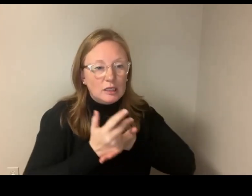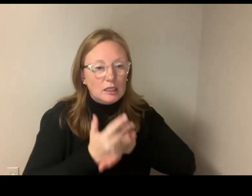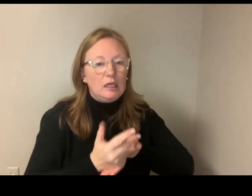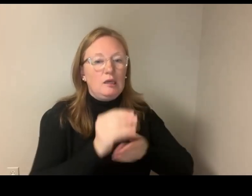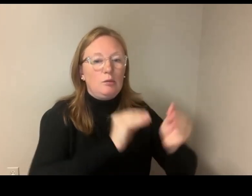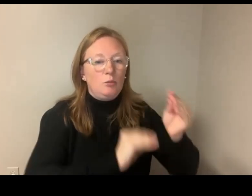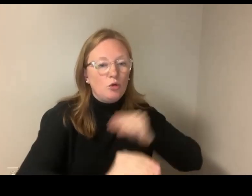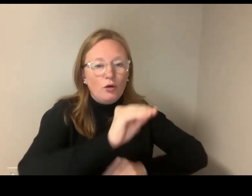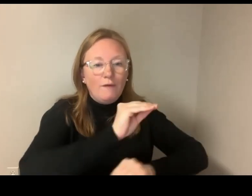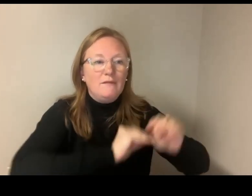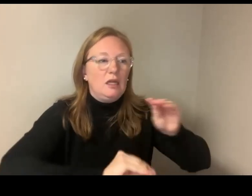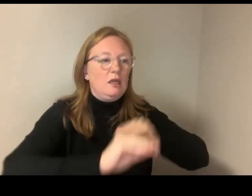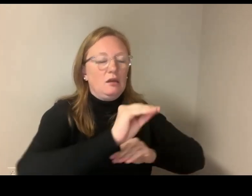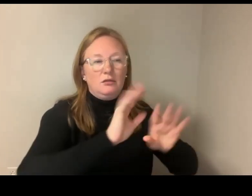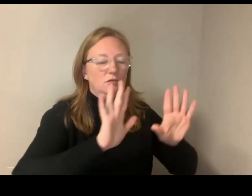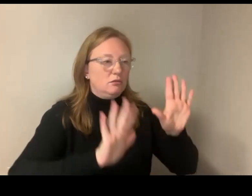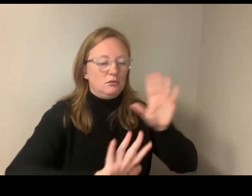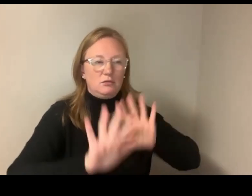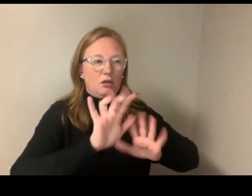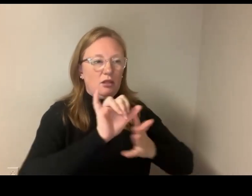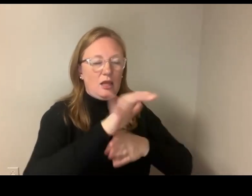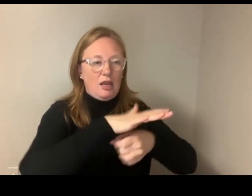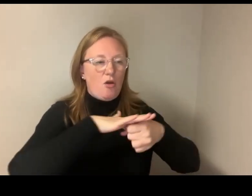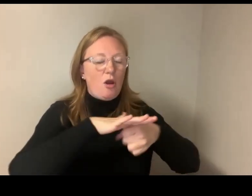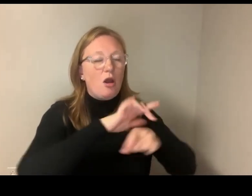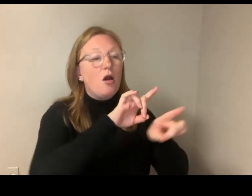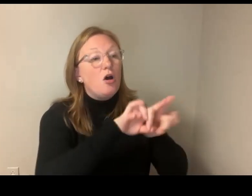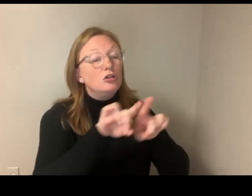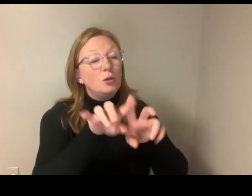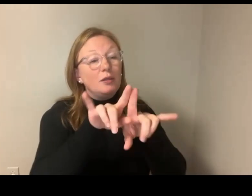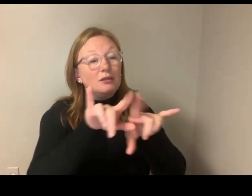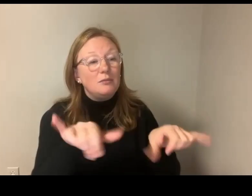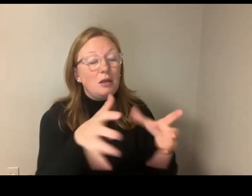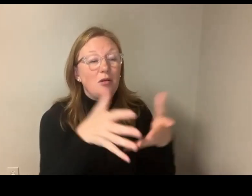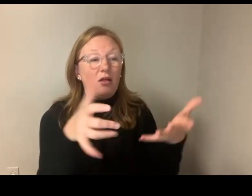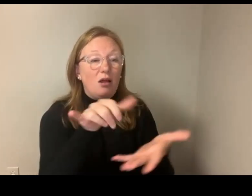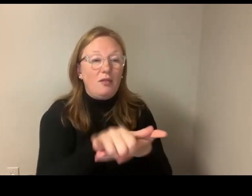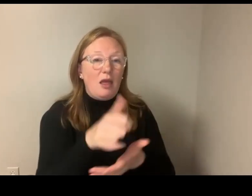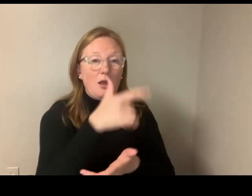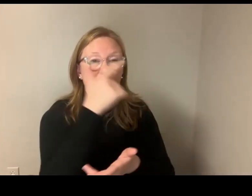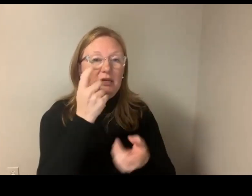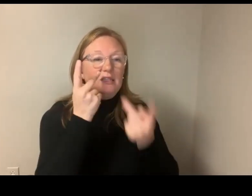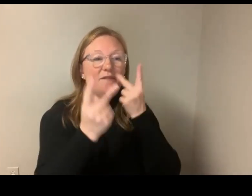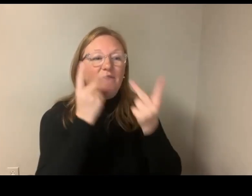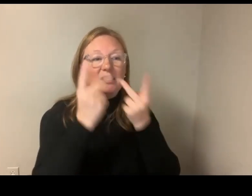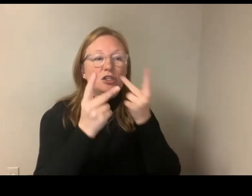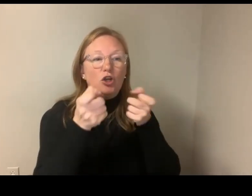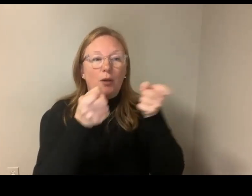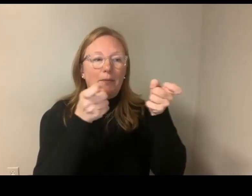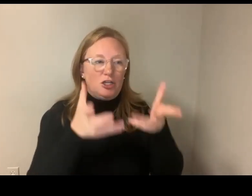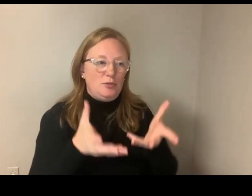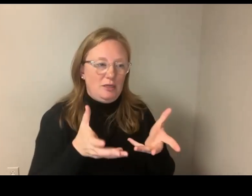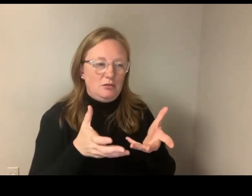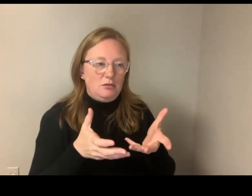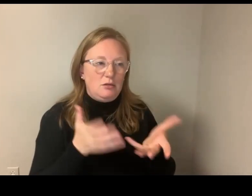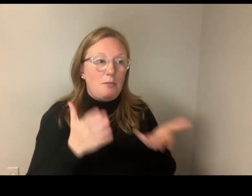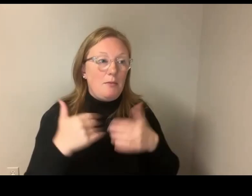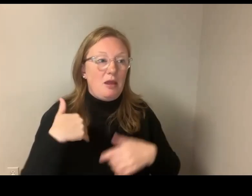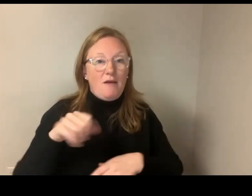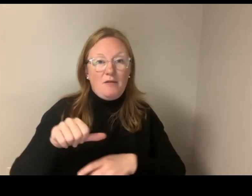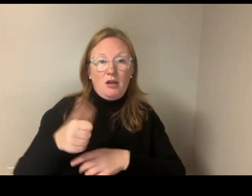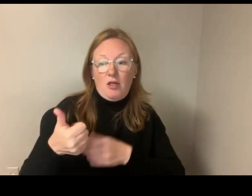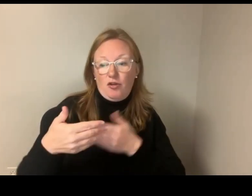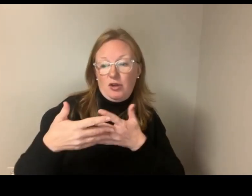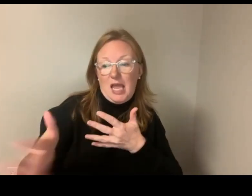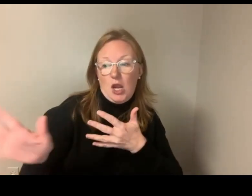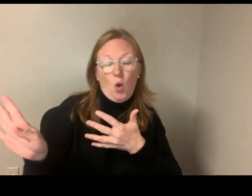moving components throughout that. But at the same time, a lot of it has to do with visitor management. So we may have an alternate gate